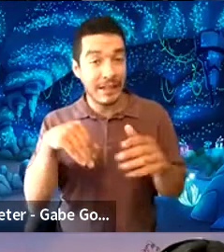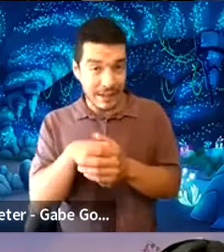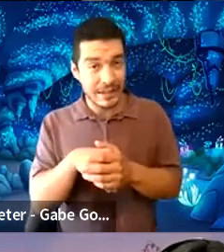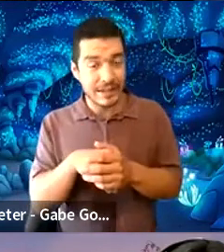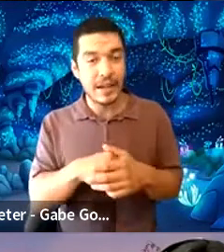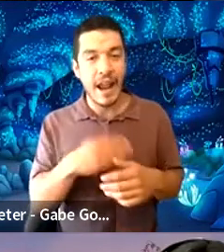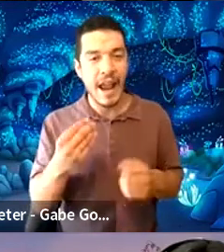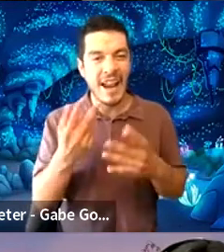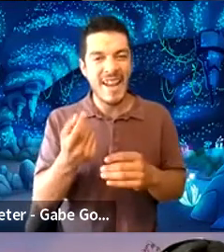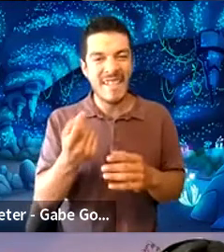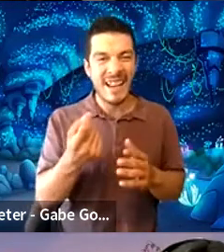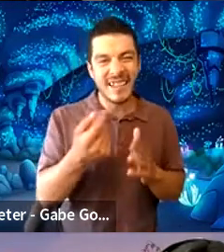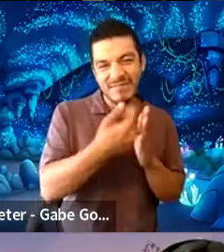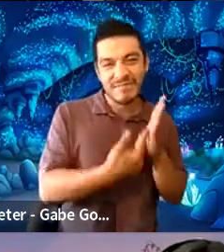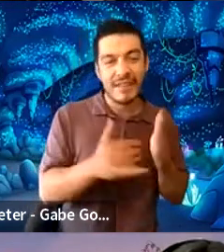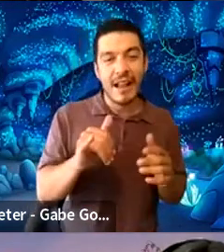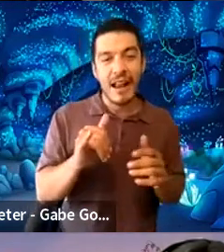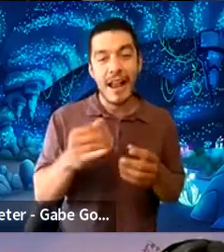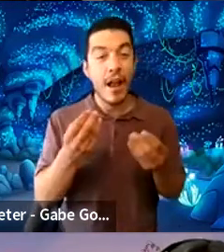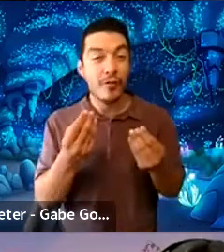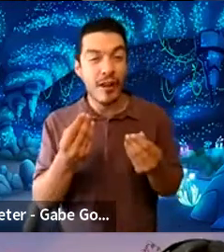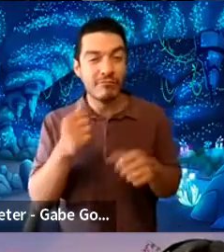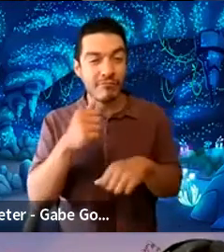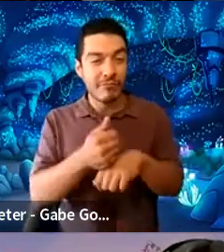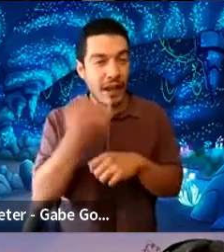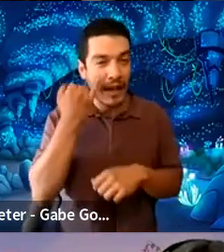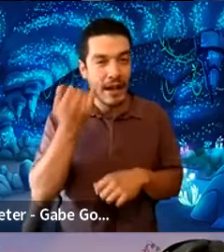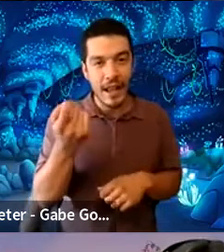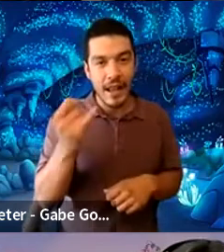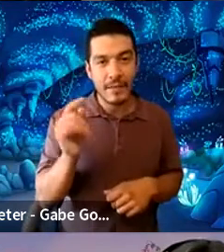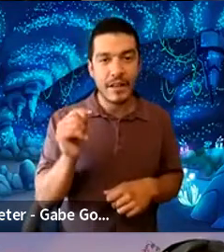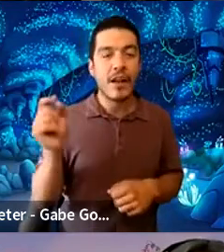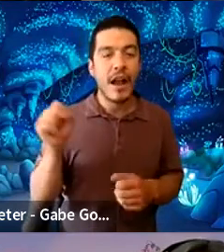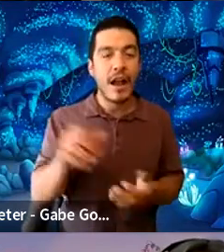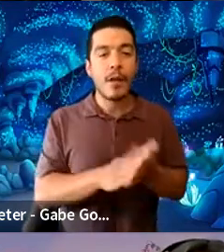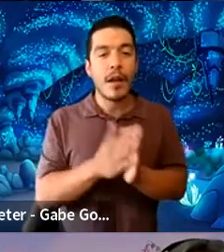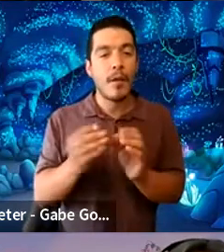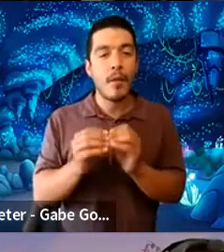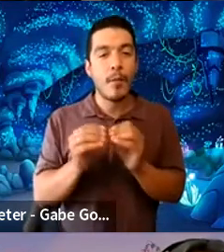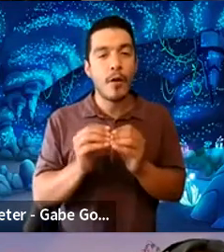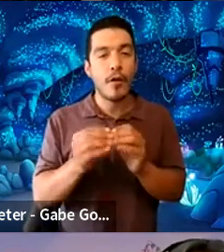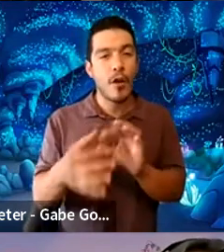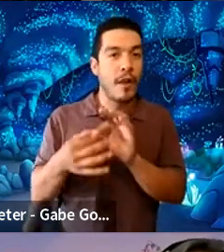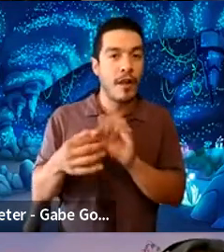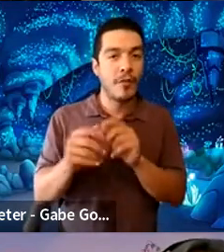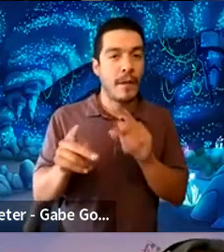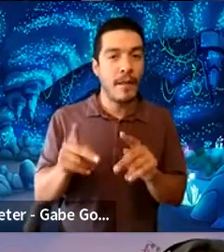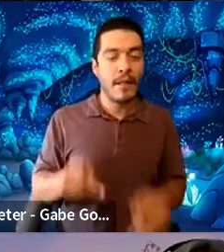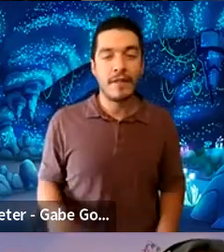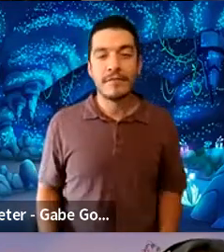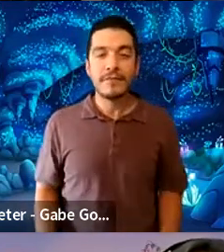help give a little detail, help like ground the idea just a little bit so that it can become a little more relatable to people watching at